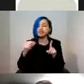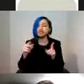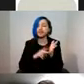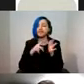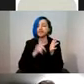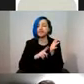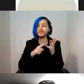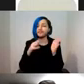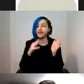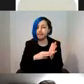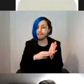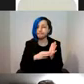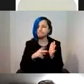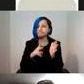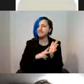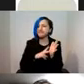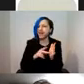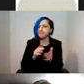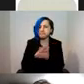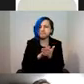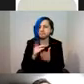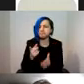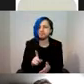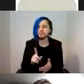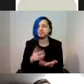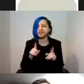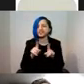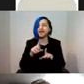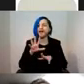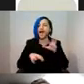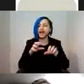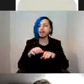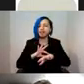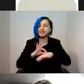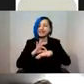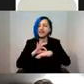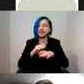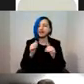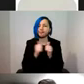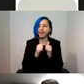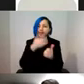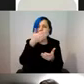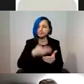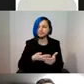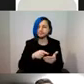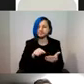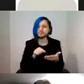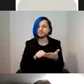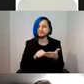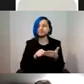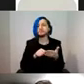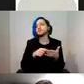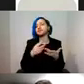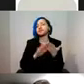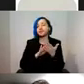vellum is animal skin parchment, the kind of parchment